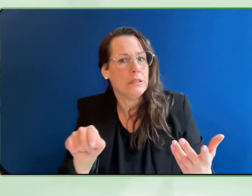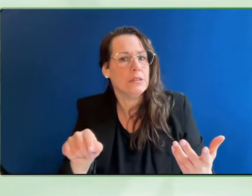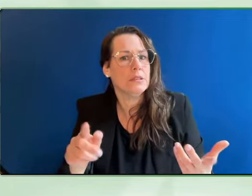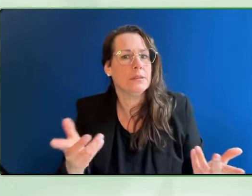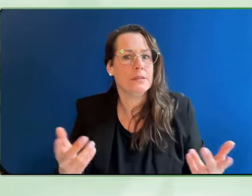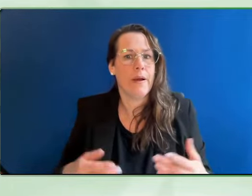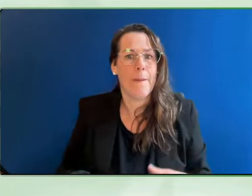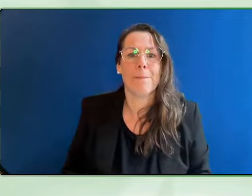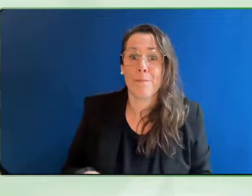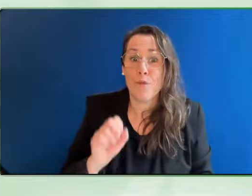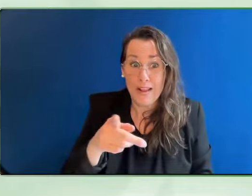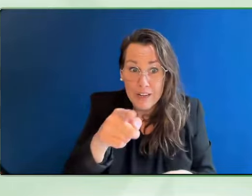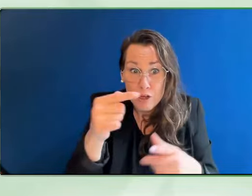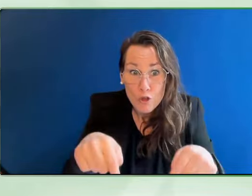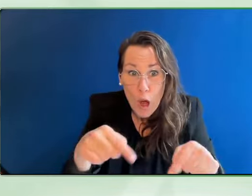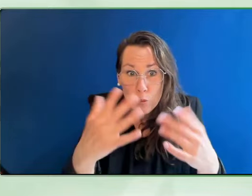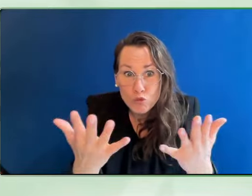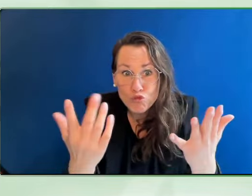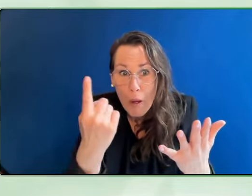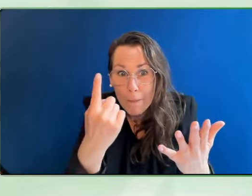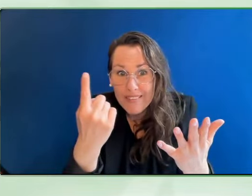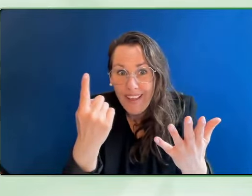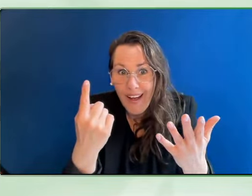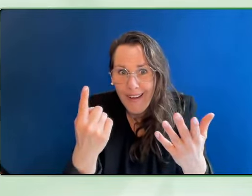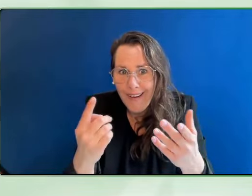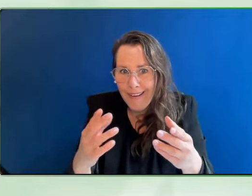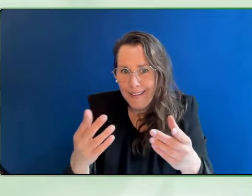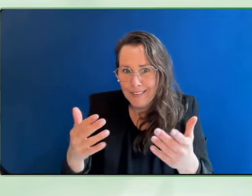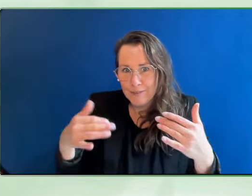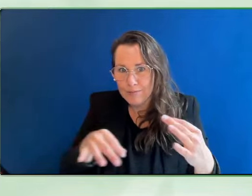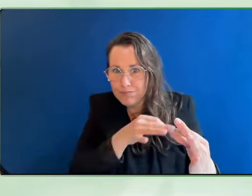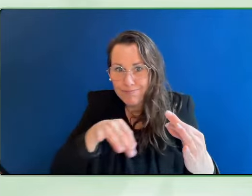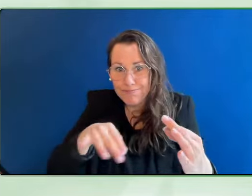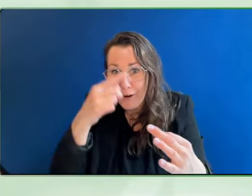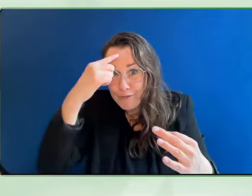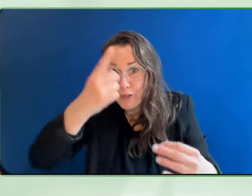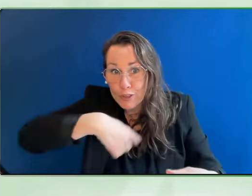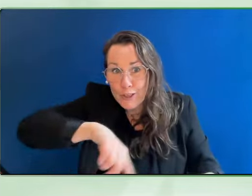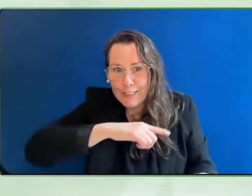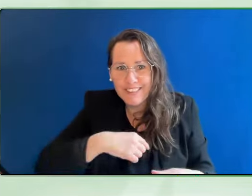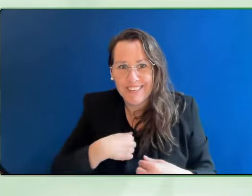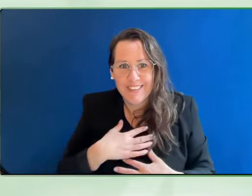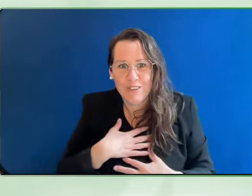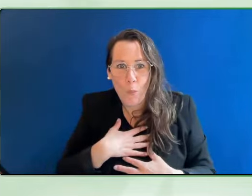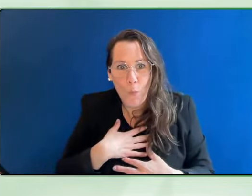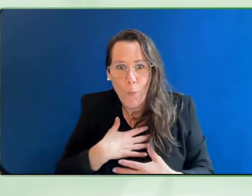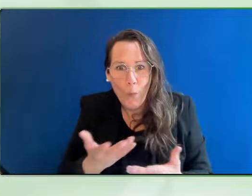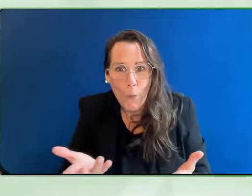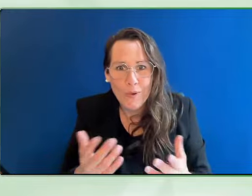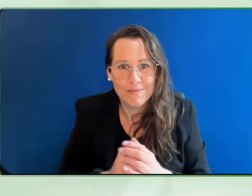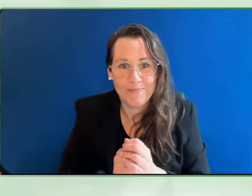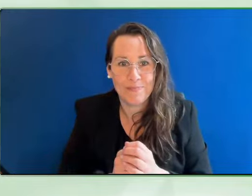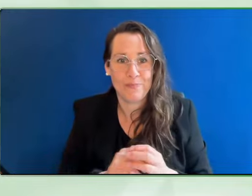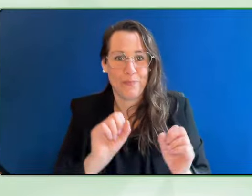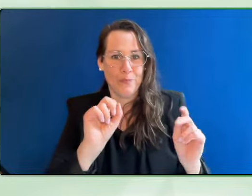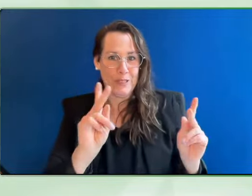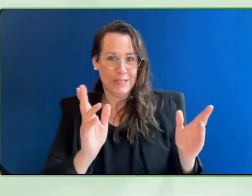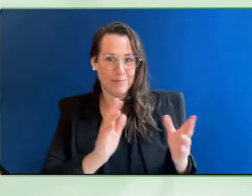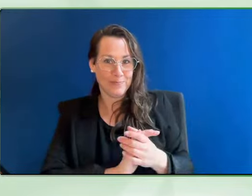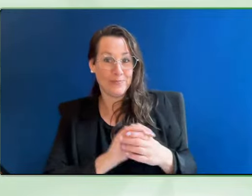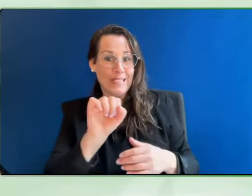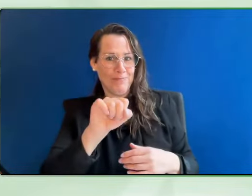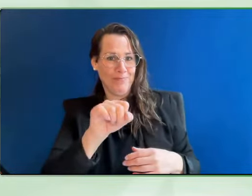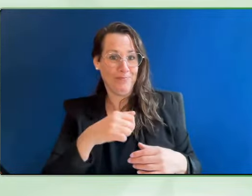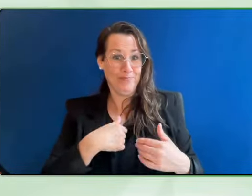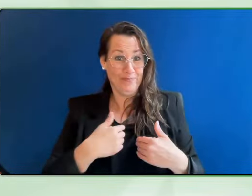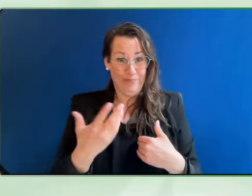of years, I started to play the trumpet. Started to play the piano more, and I've composed some solo piano